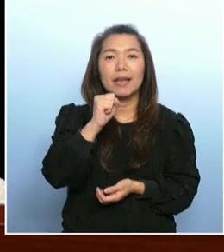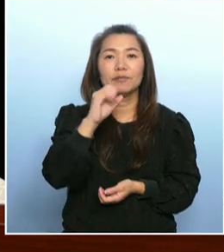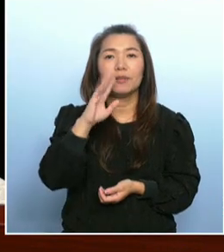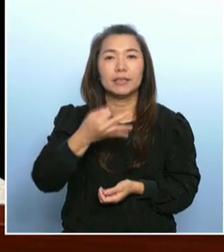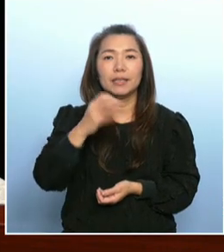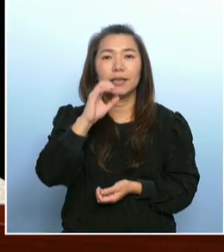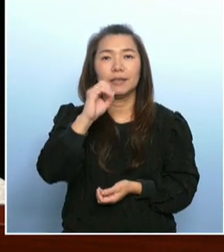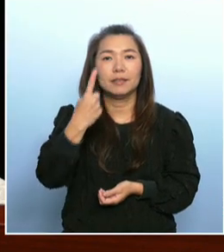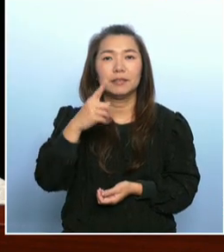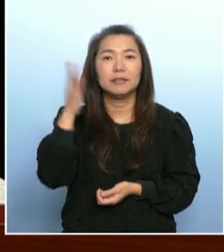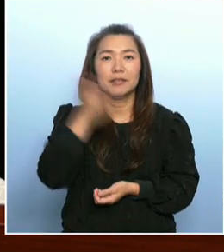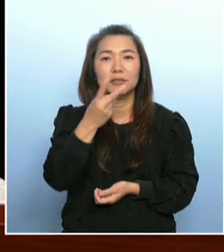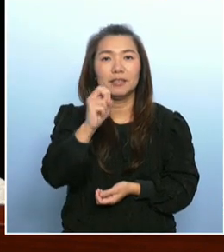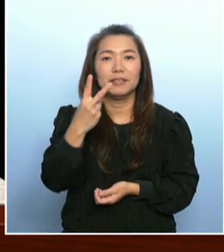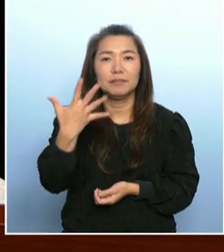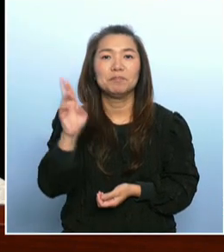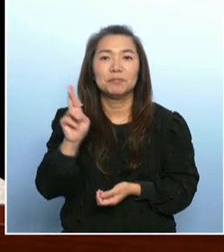(1) 420/2025 and